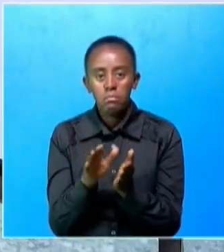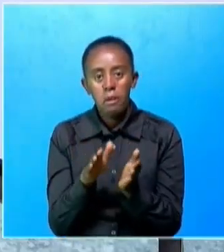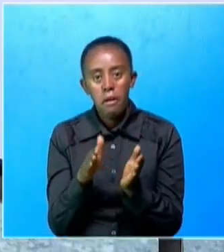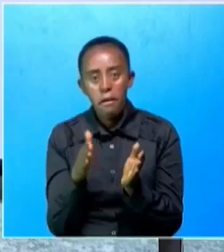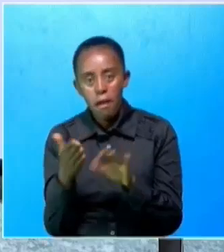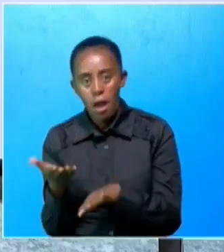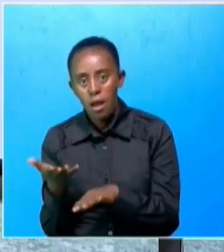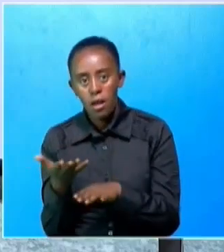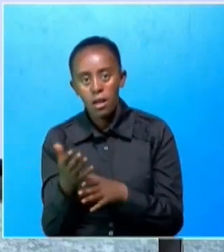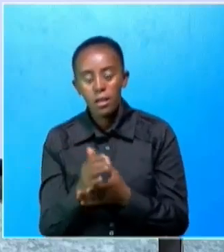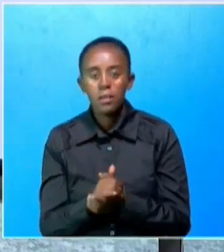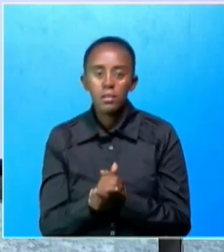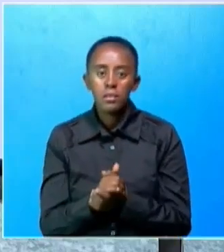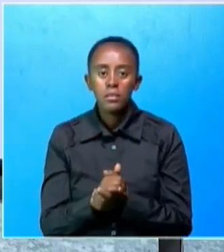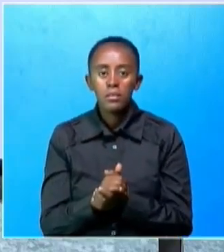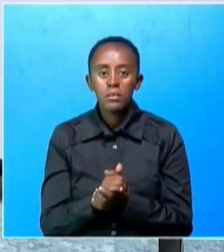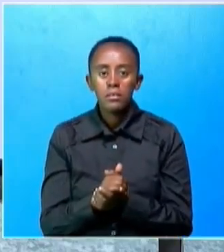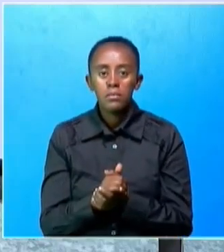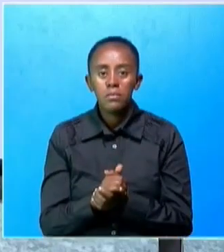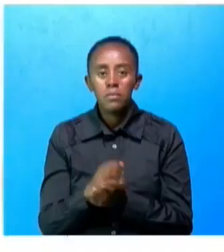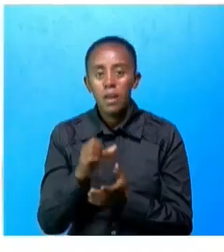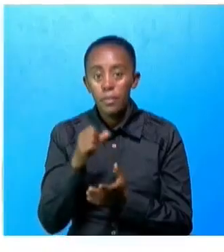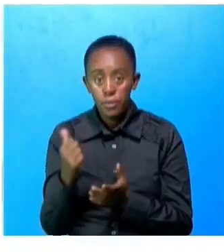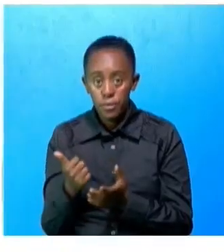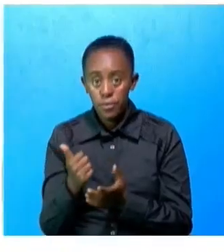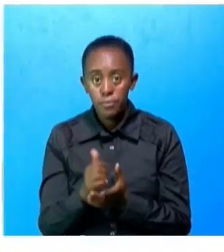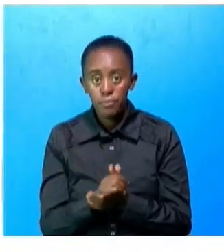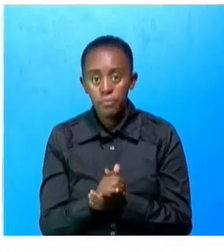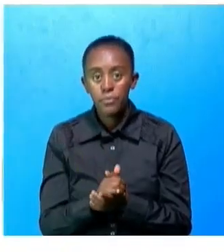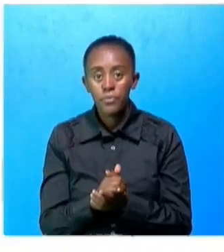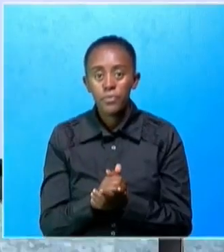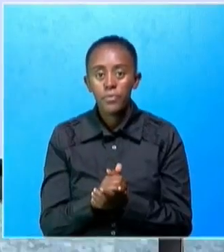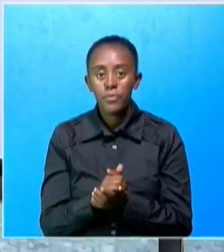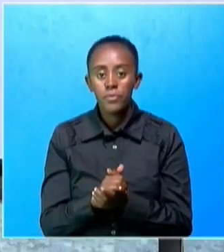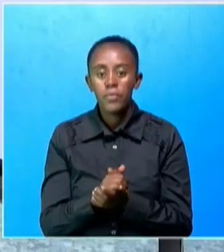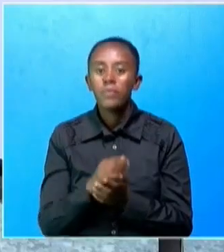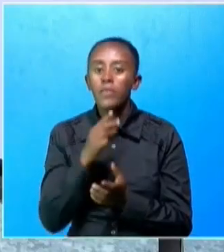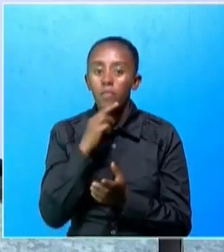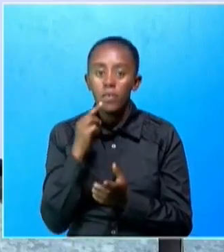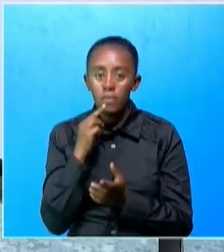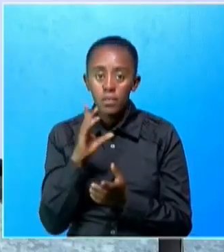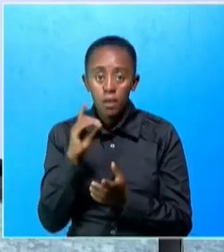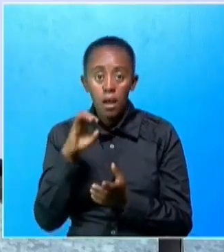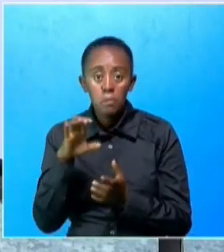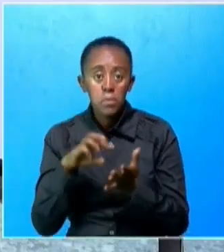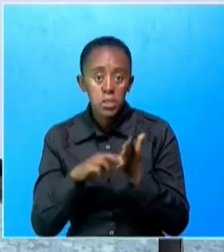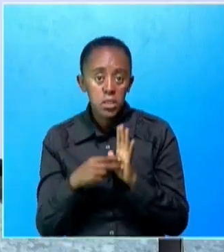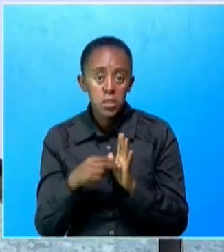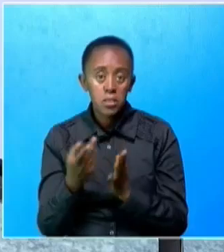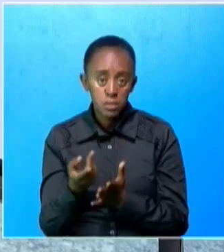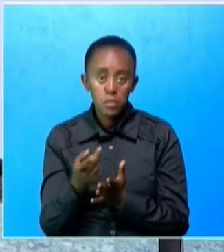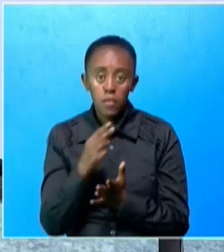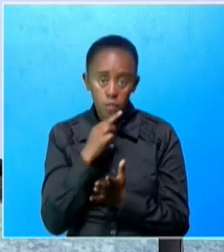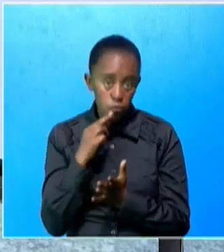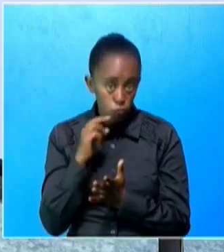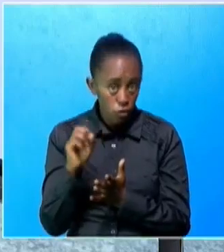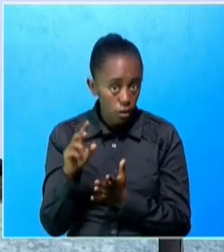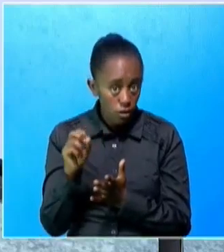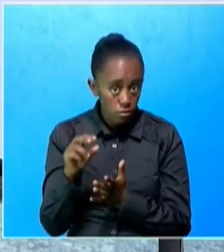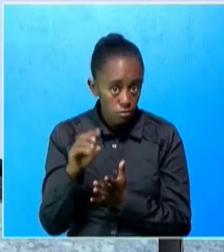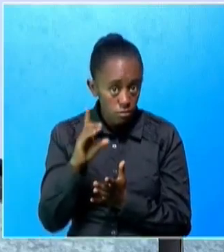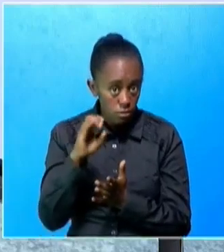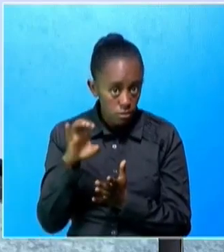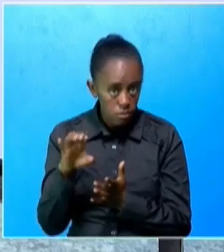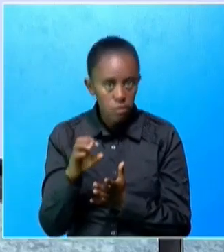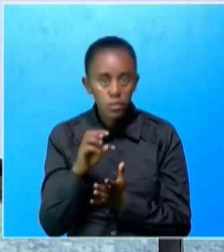Sure. Water is now, it is functioned as a verb. You get me? Yeah. Don't forget this one. If you don't